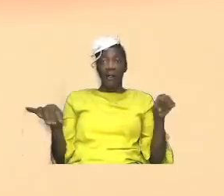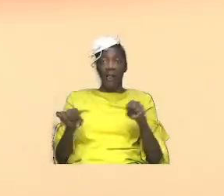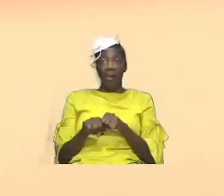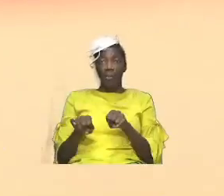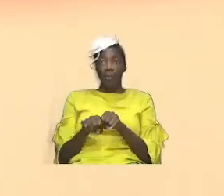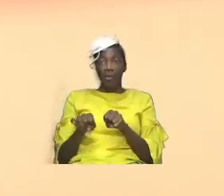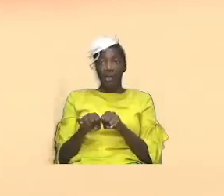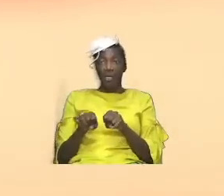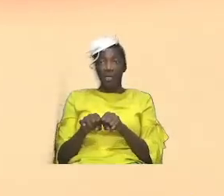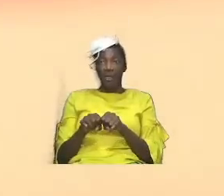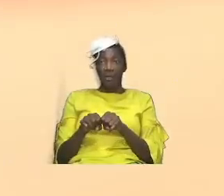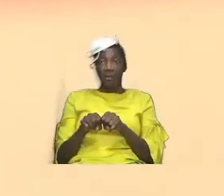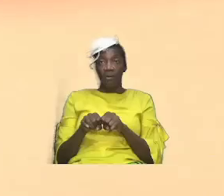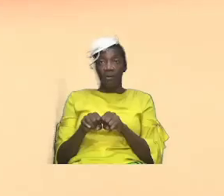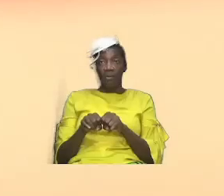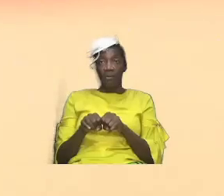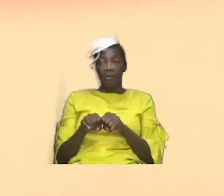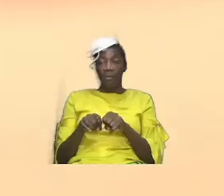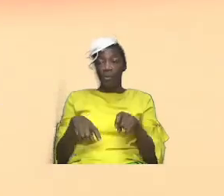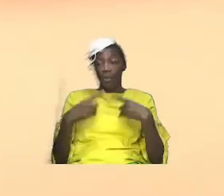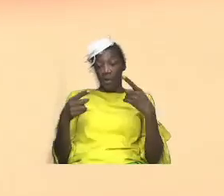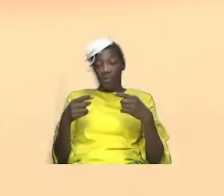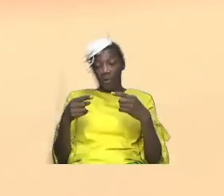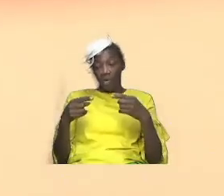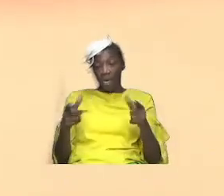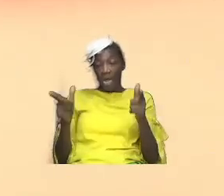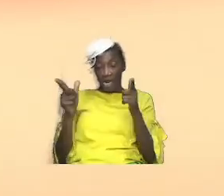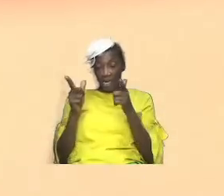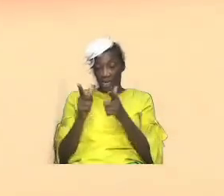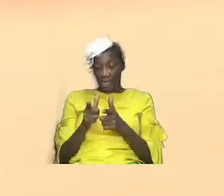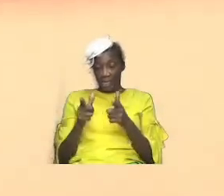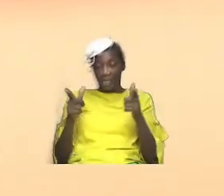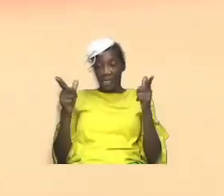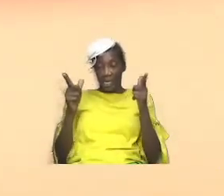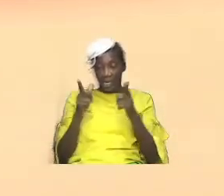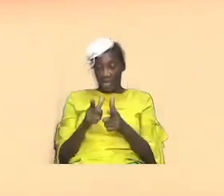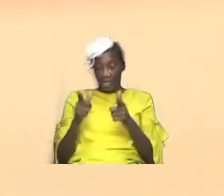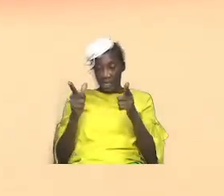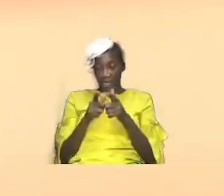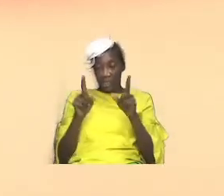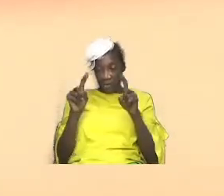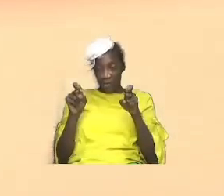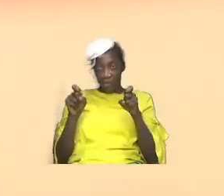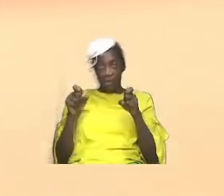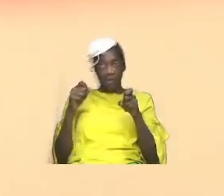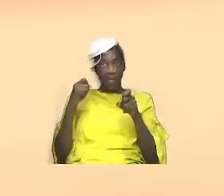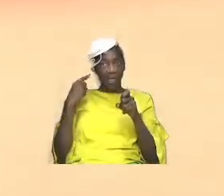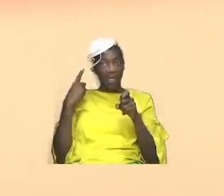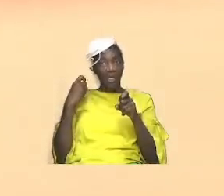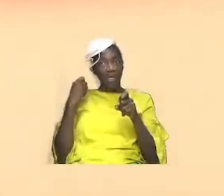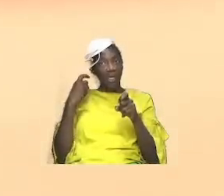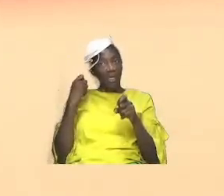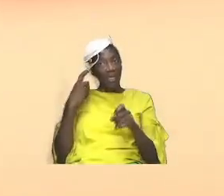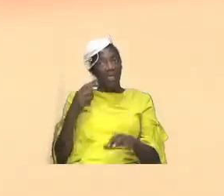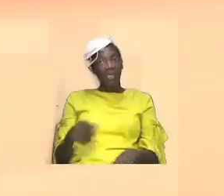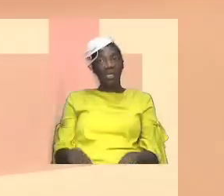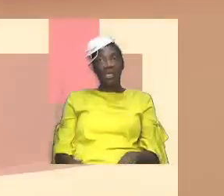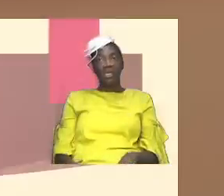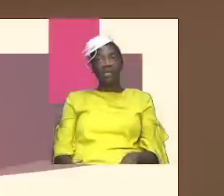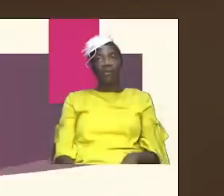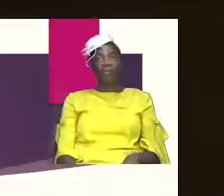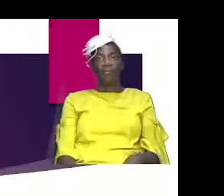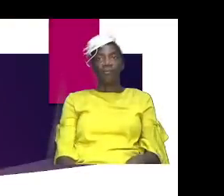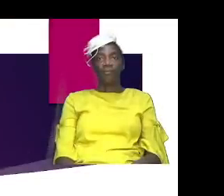that's why we are going through bit by bit. We must understand. Let me go back to the slide as I wrap up this